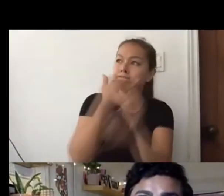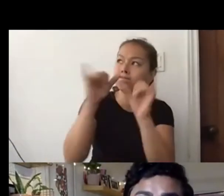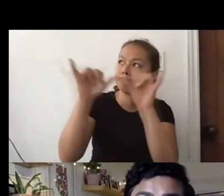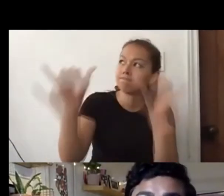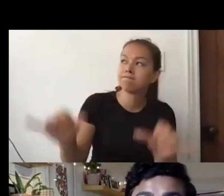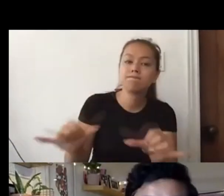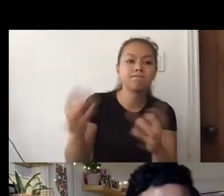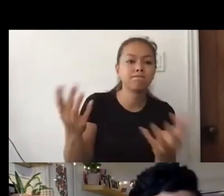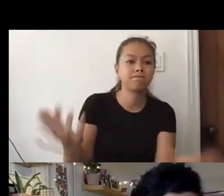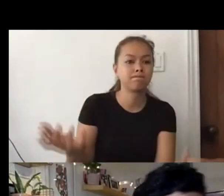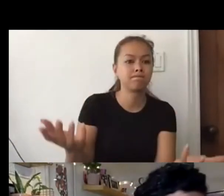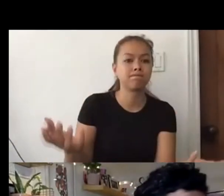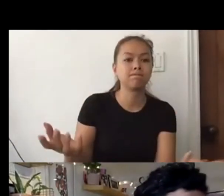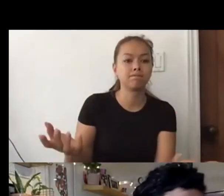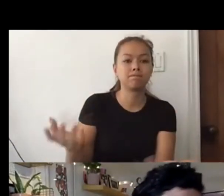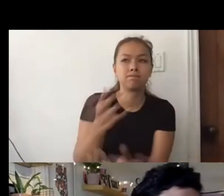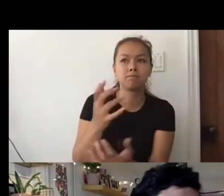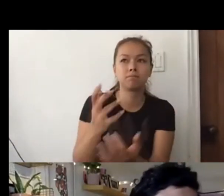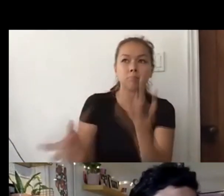toxic masculinity.